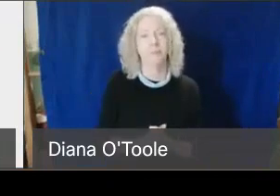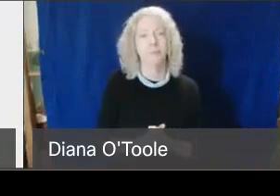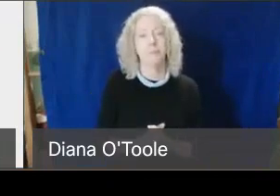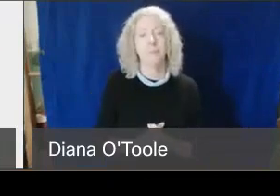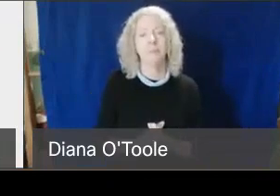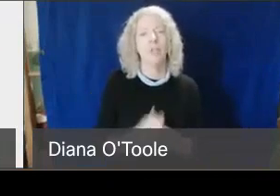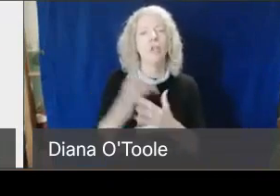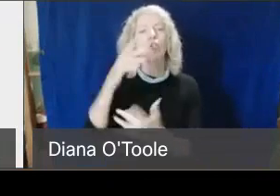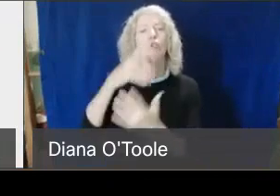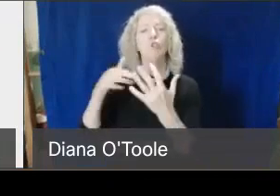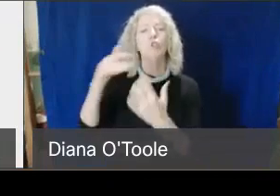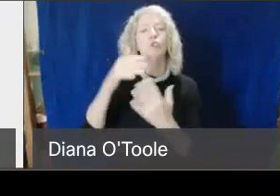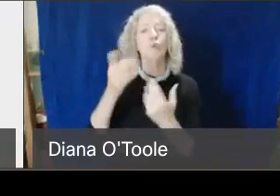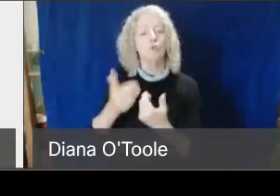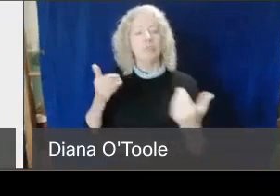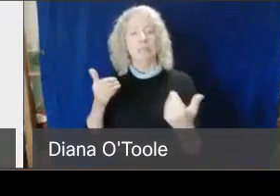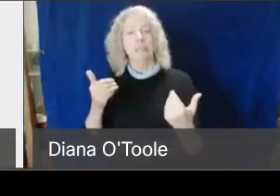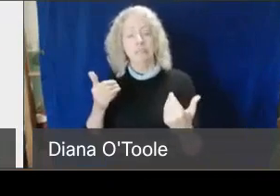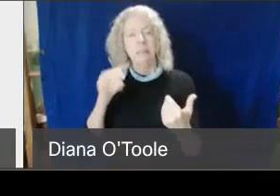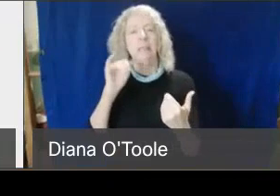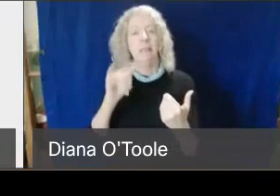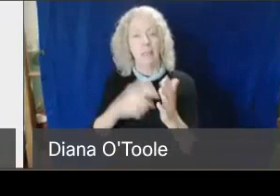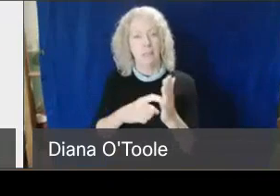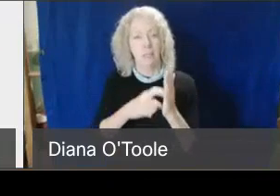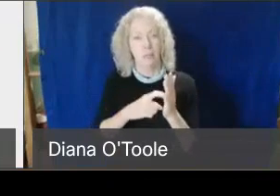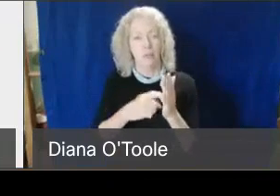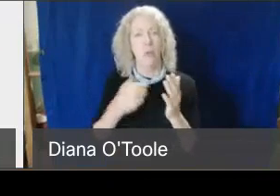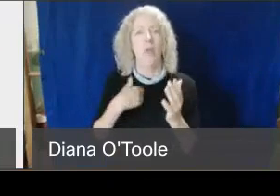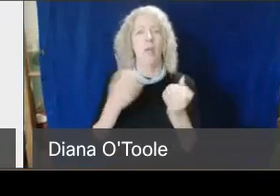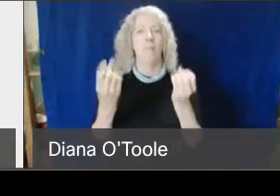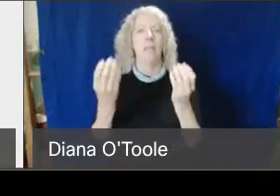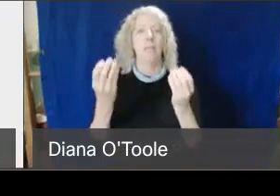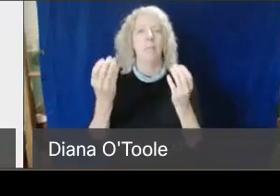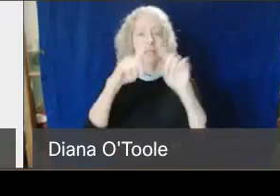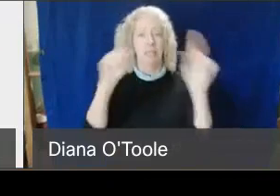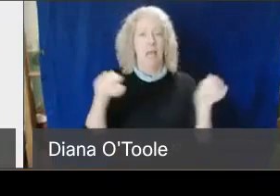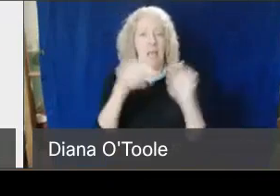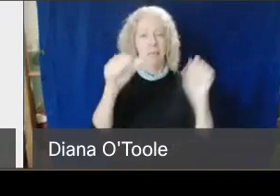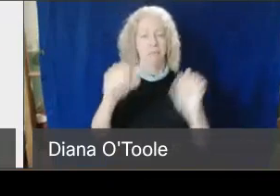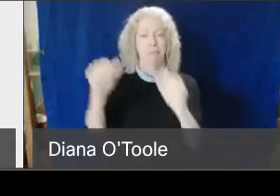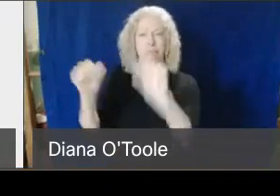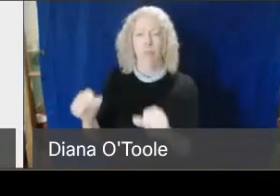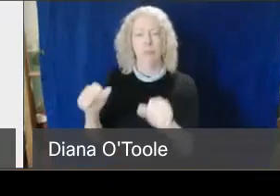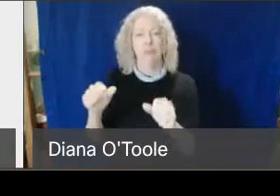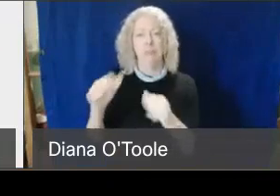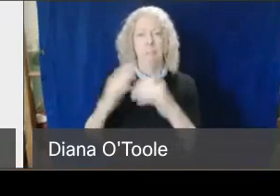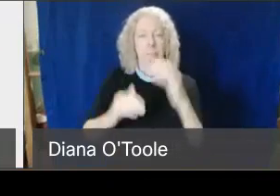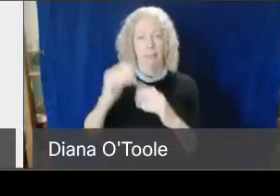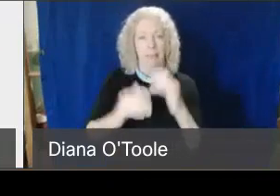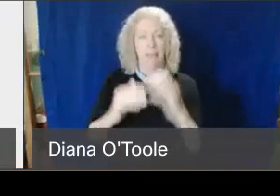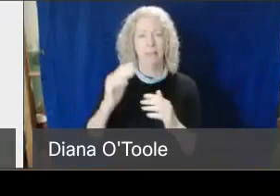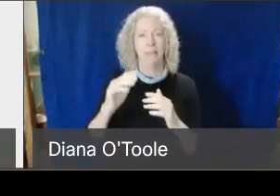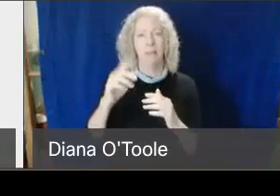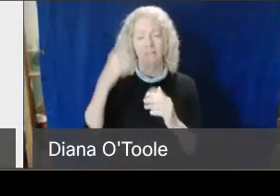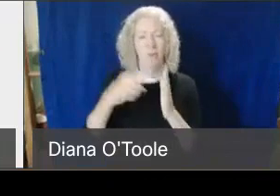mandatory, and we put up a lot of signage on campus reminding people of this. For example, all the benches in the hallway have a